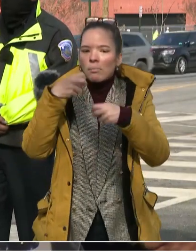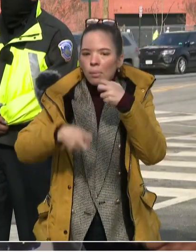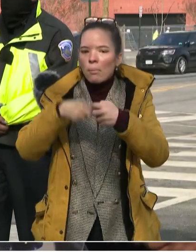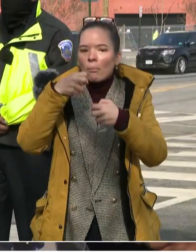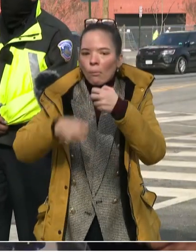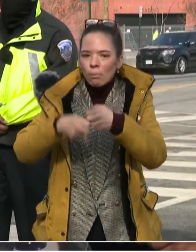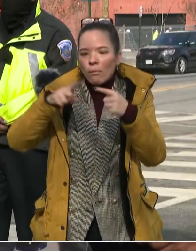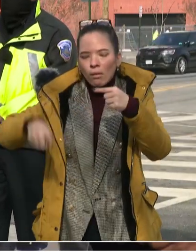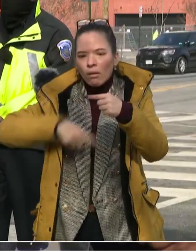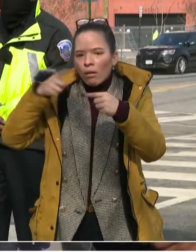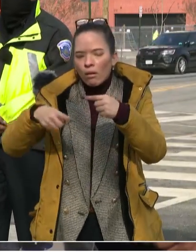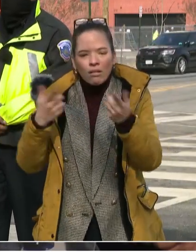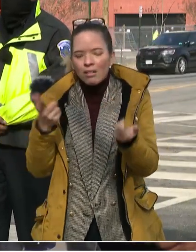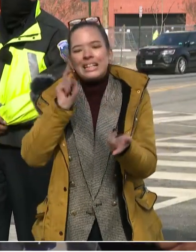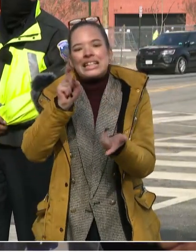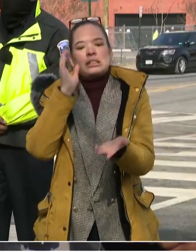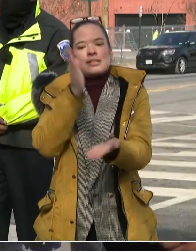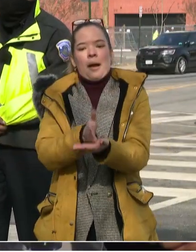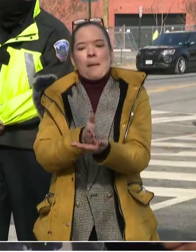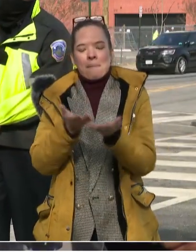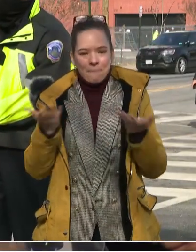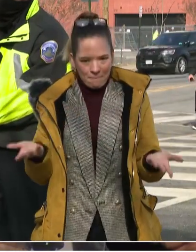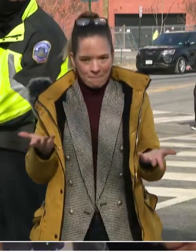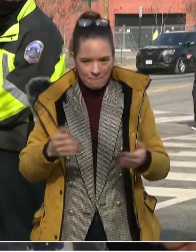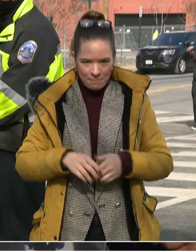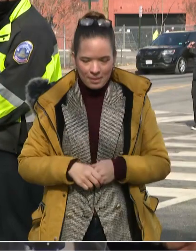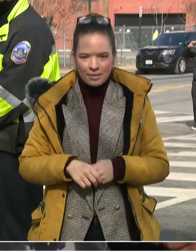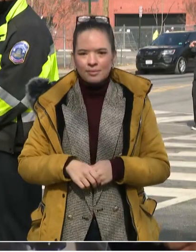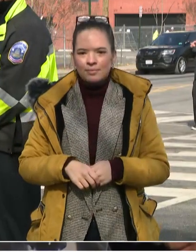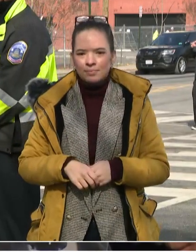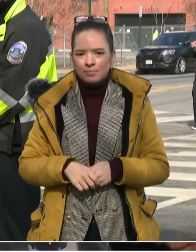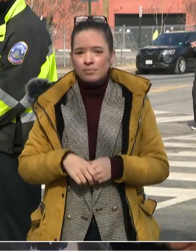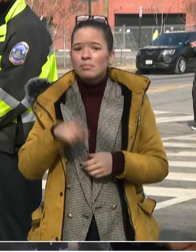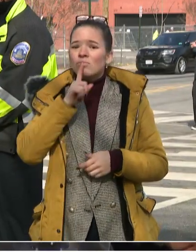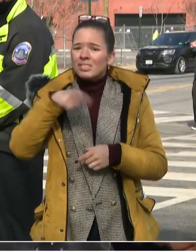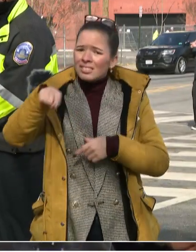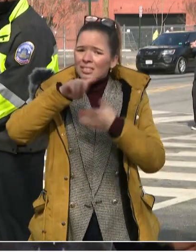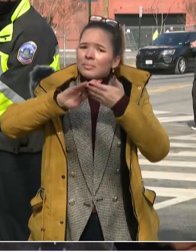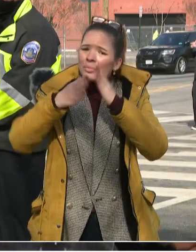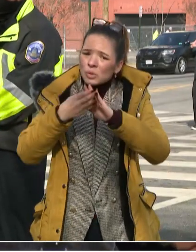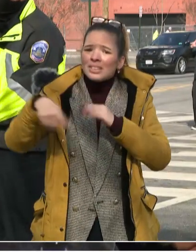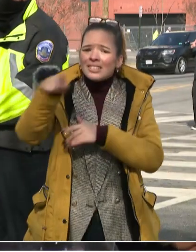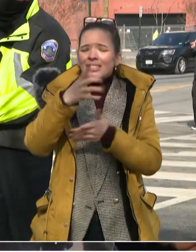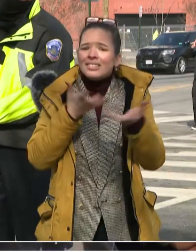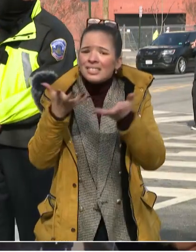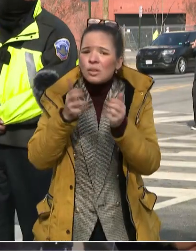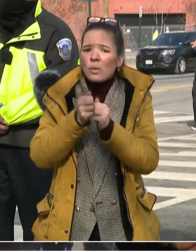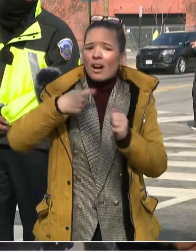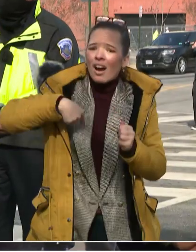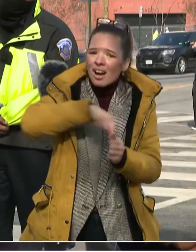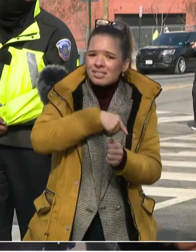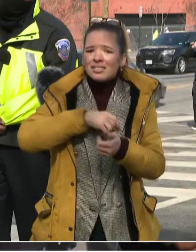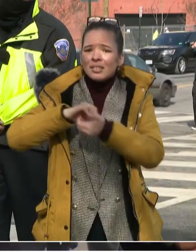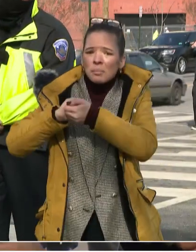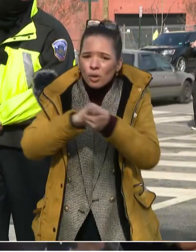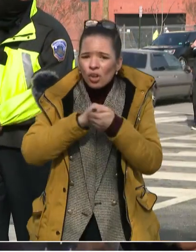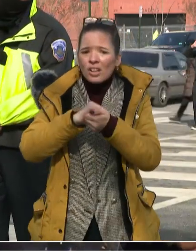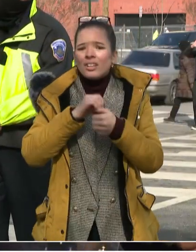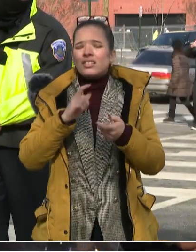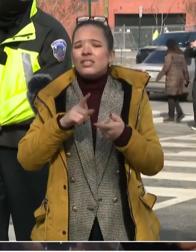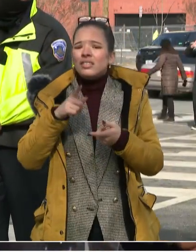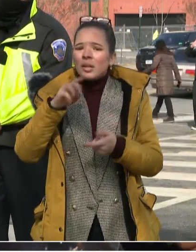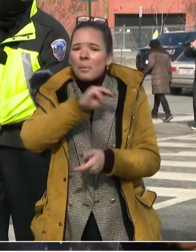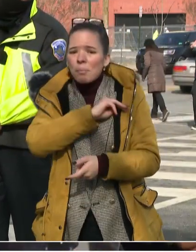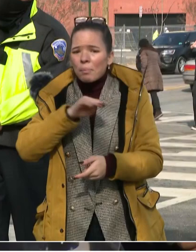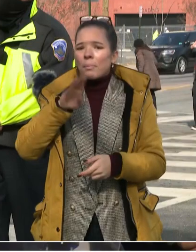today, is to ask everyone in our community to continue to be engaged in this. The mayor and I will continue to work together. We'll